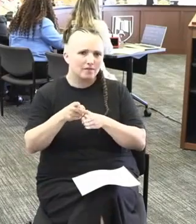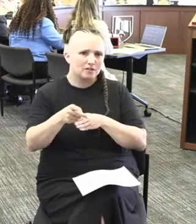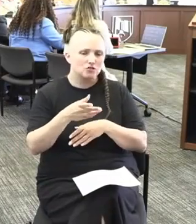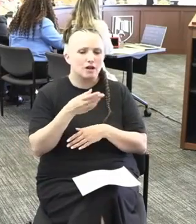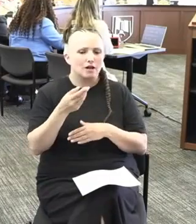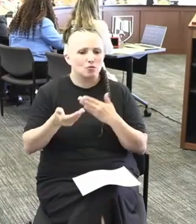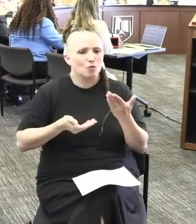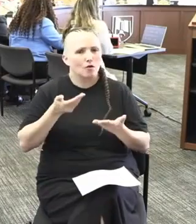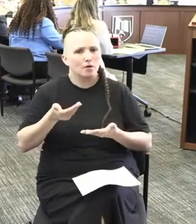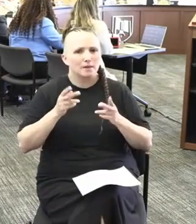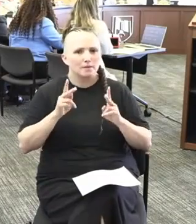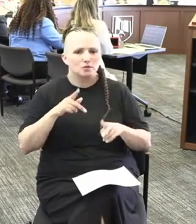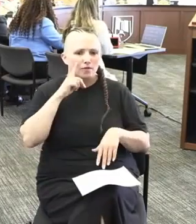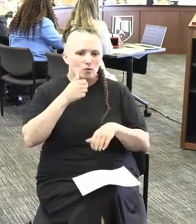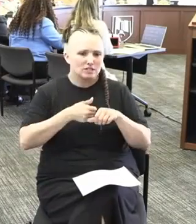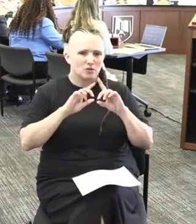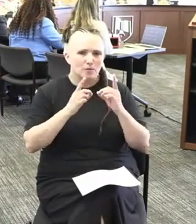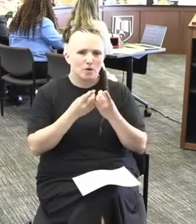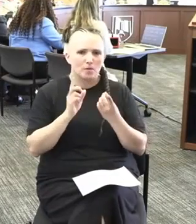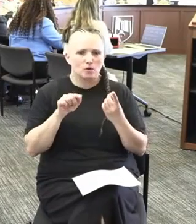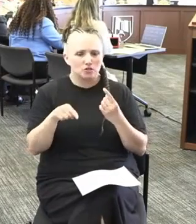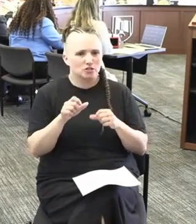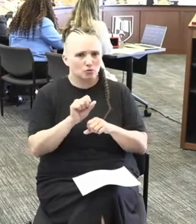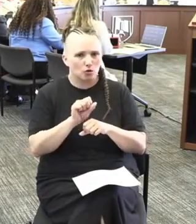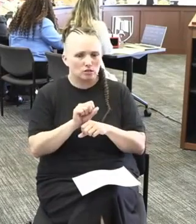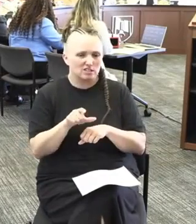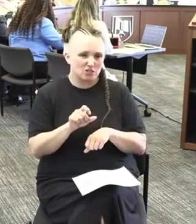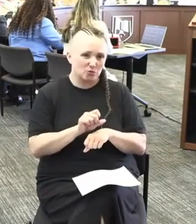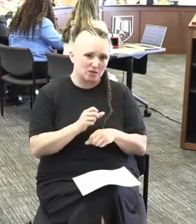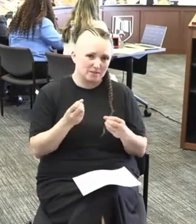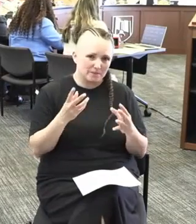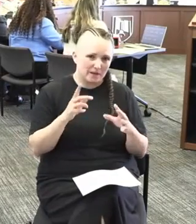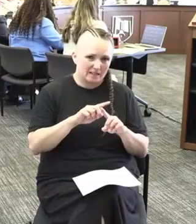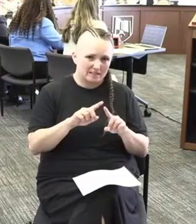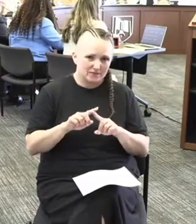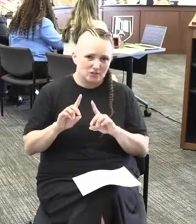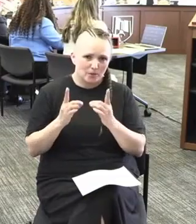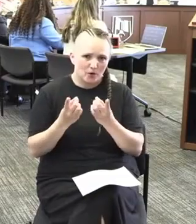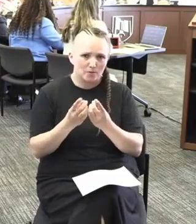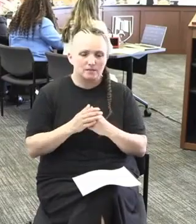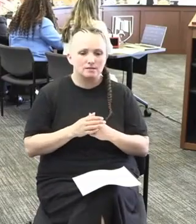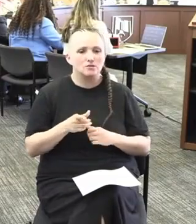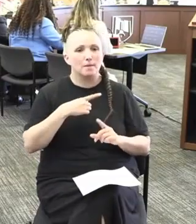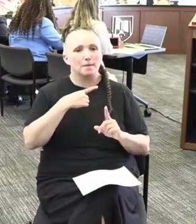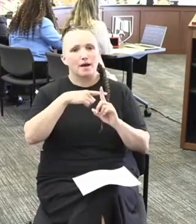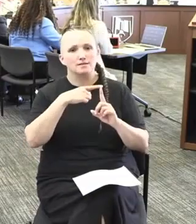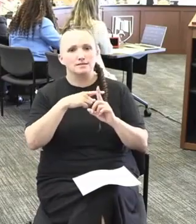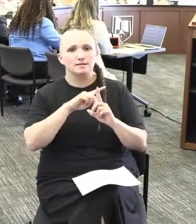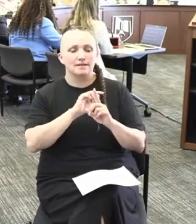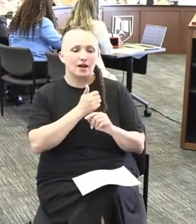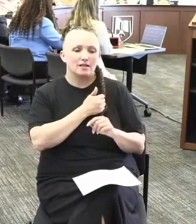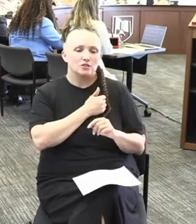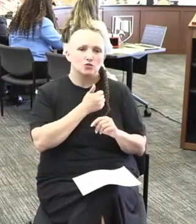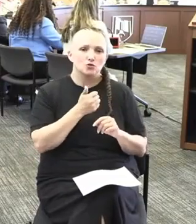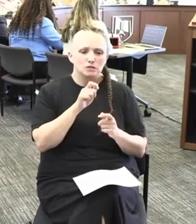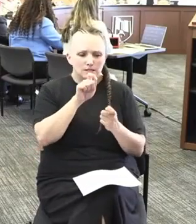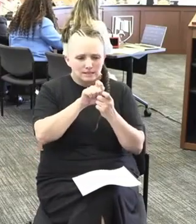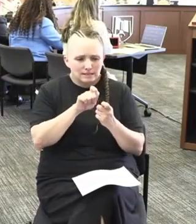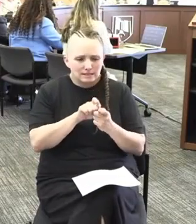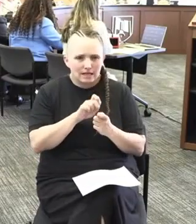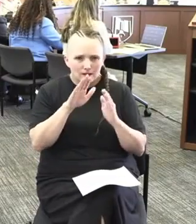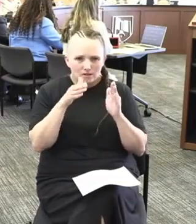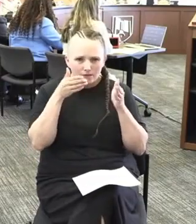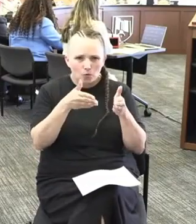departments she has worked, and that's quite a few departments. Her positive demeanor, attention to detail, and willingness to support